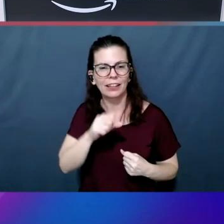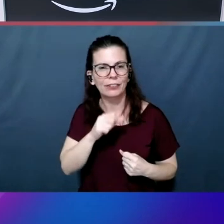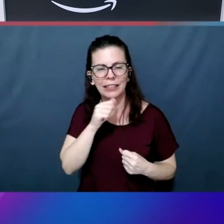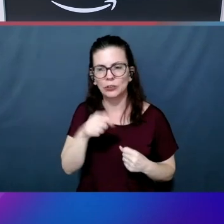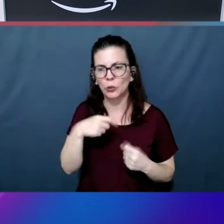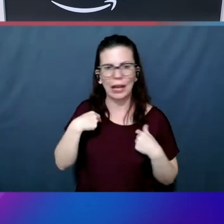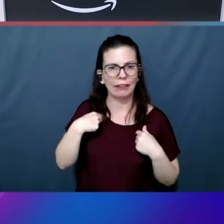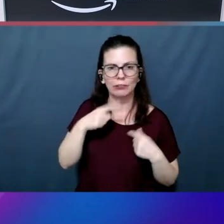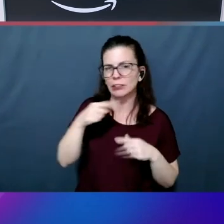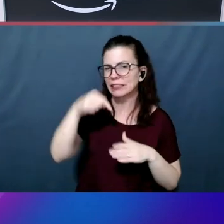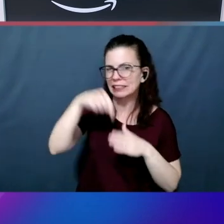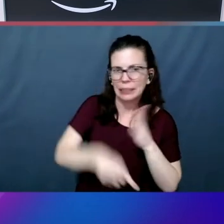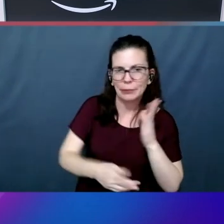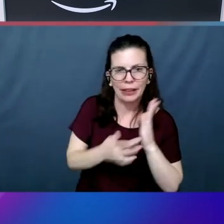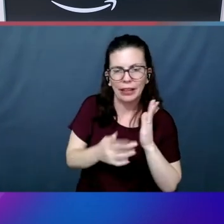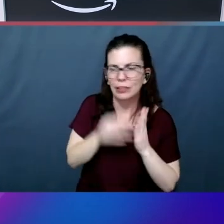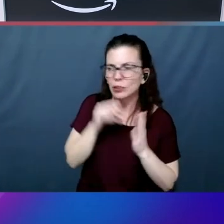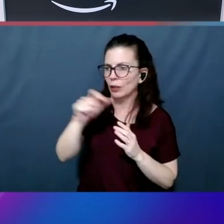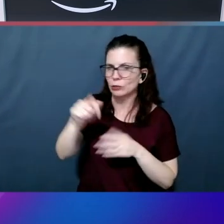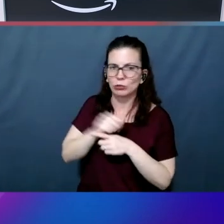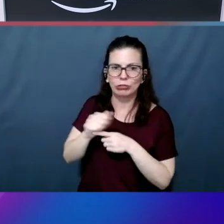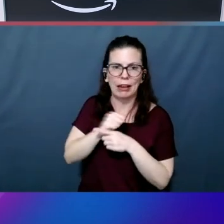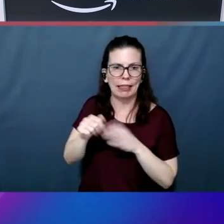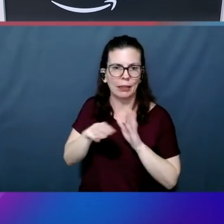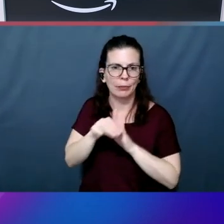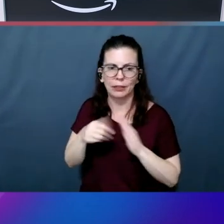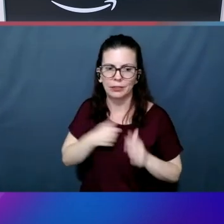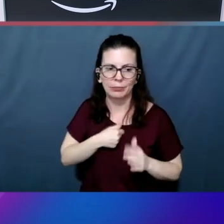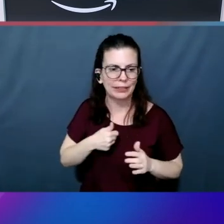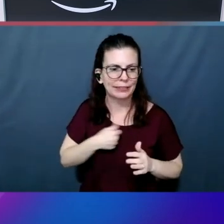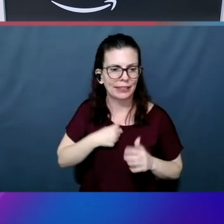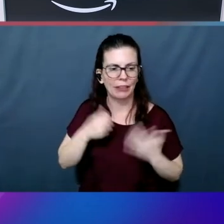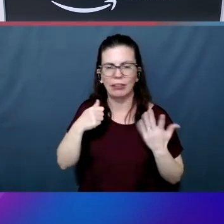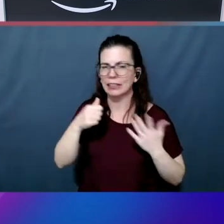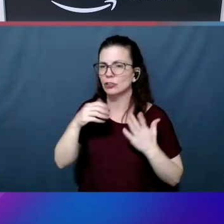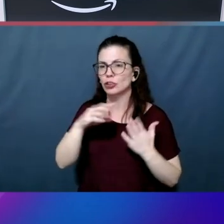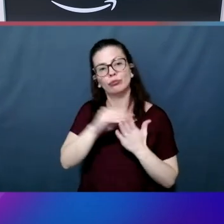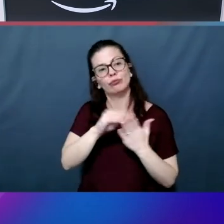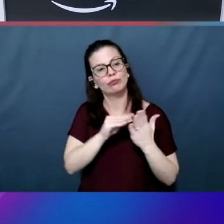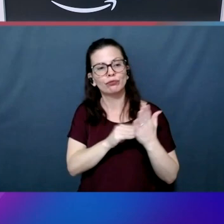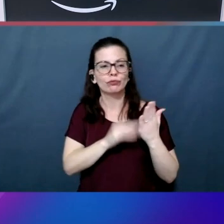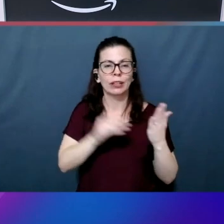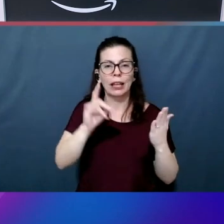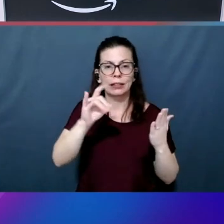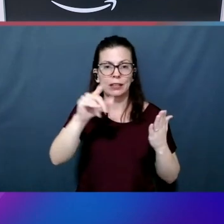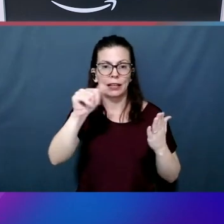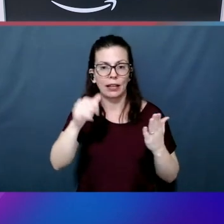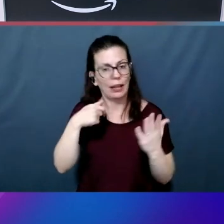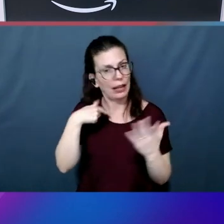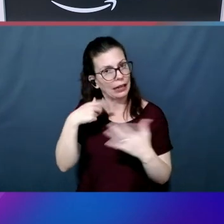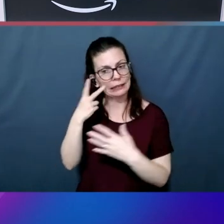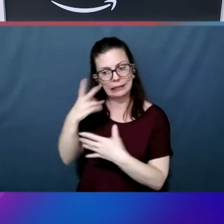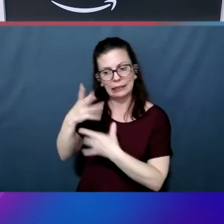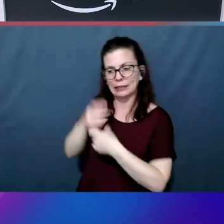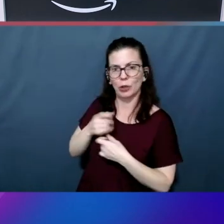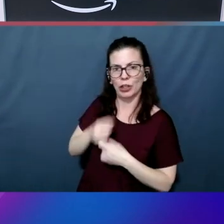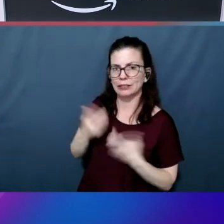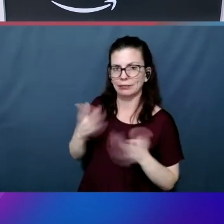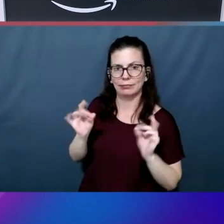my own model. Absolutely. I just plug the data in, and I'm getting these summaries out of the box. Absolutely.